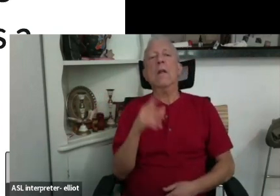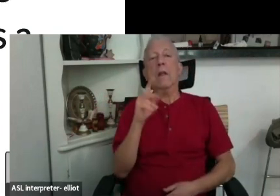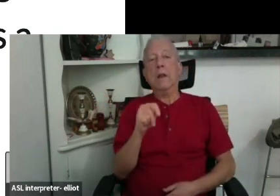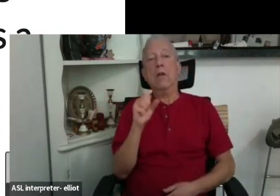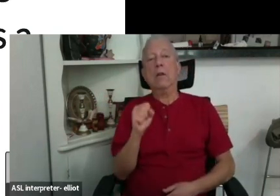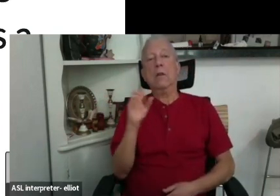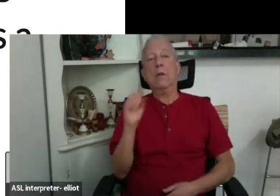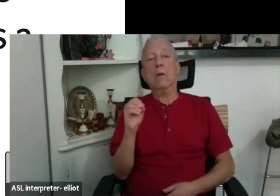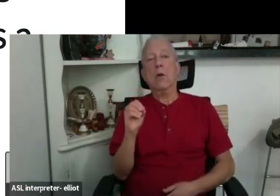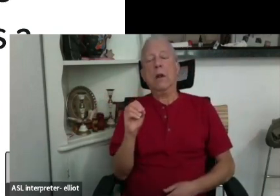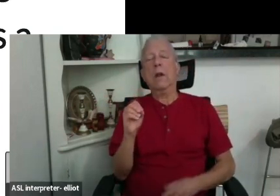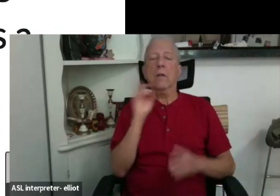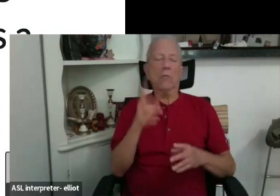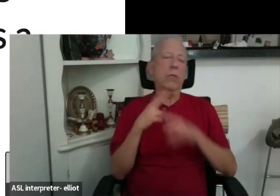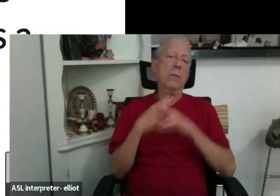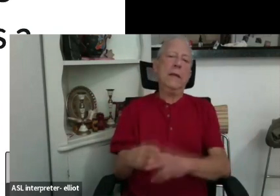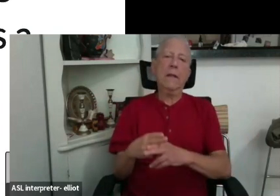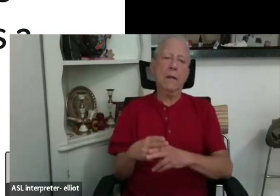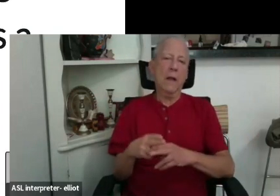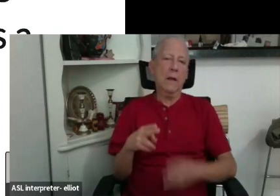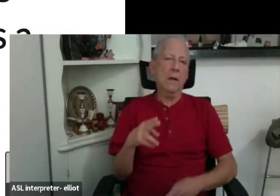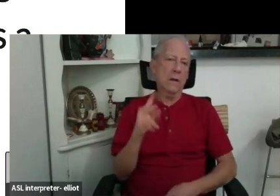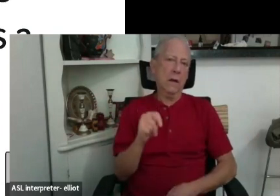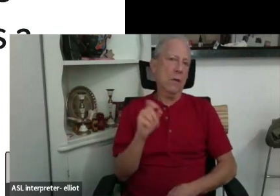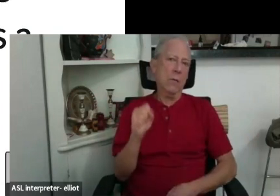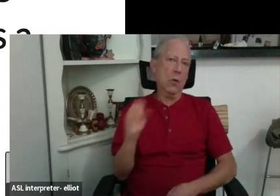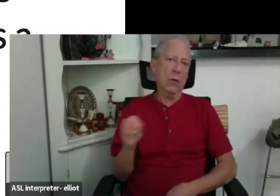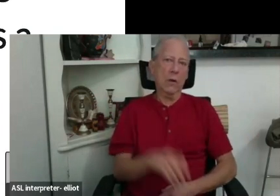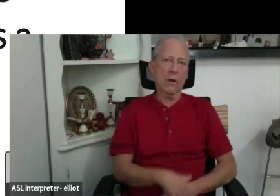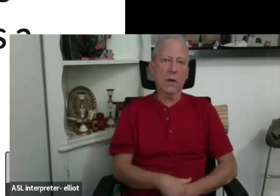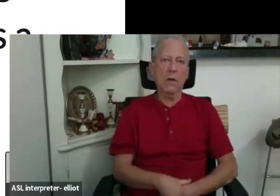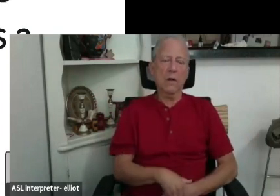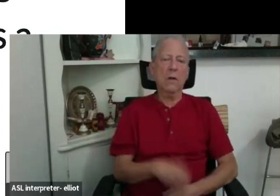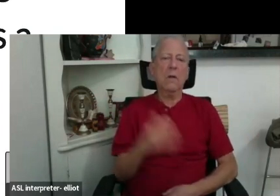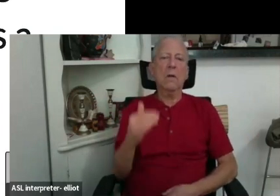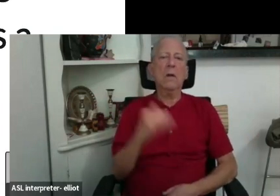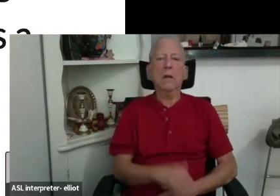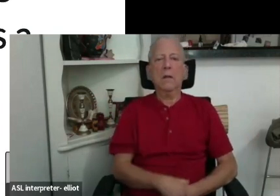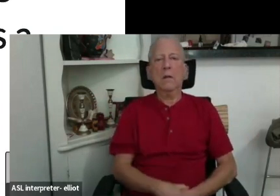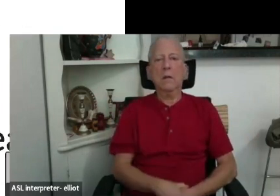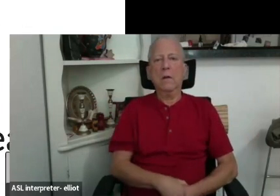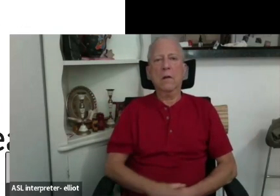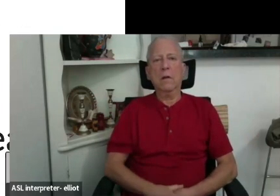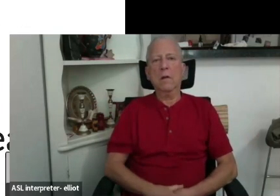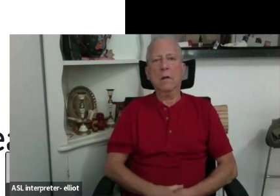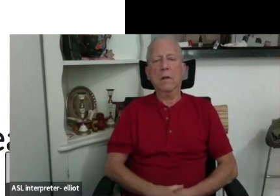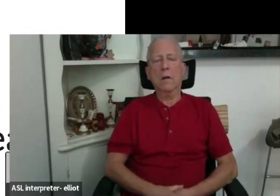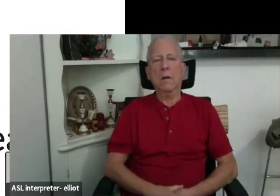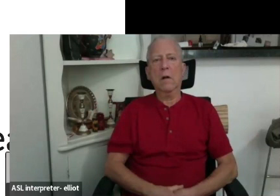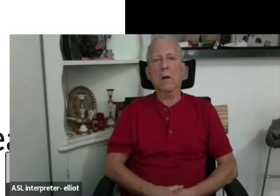organization will be designated as a terrorist supporting organization. Next slide.